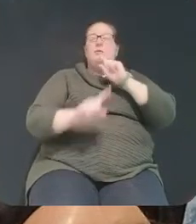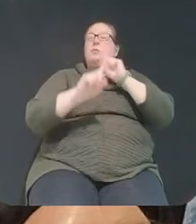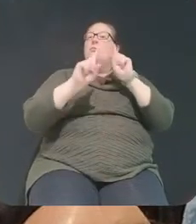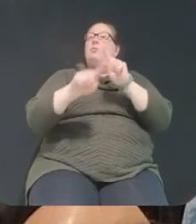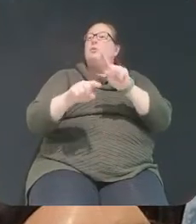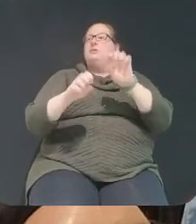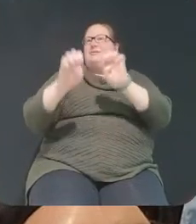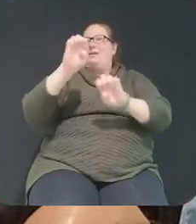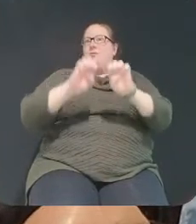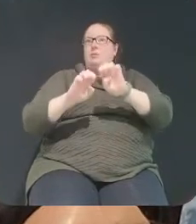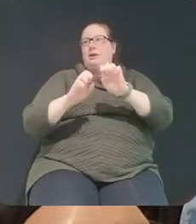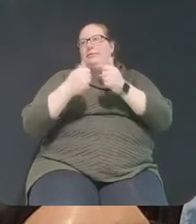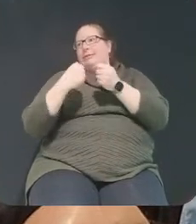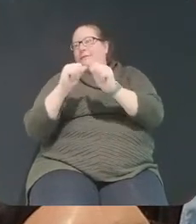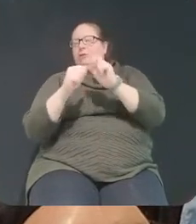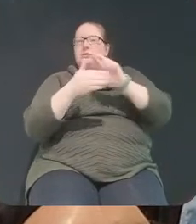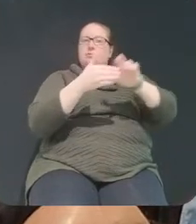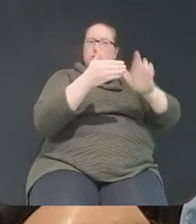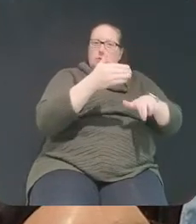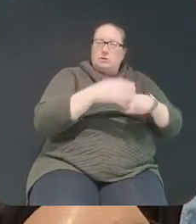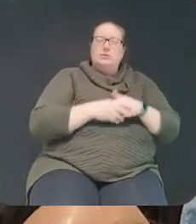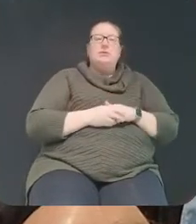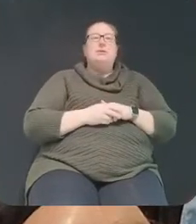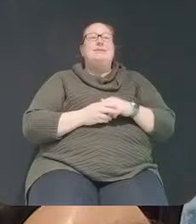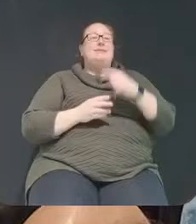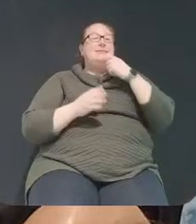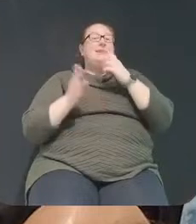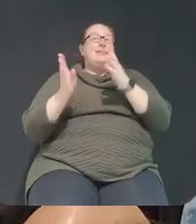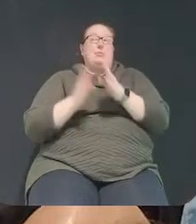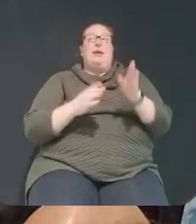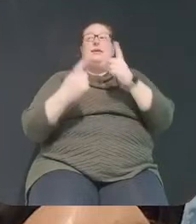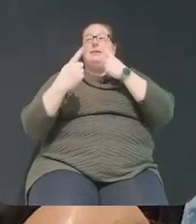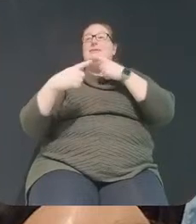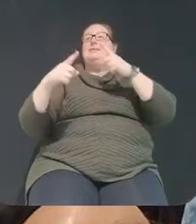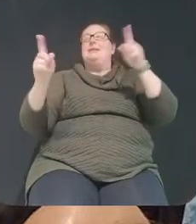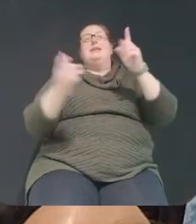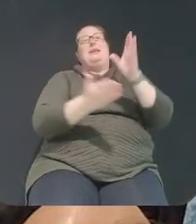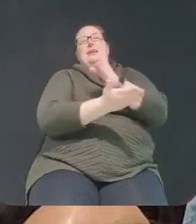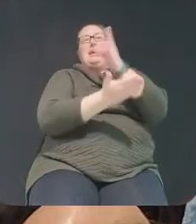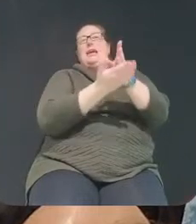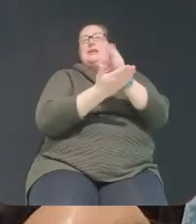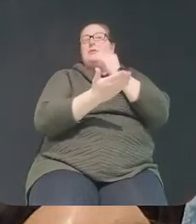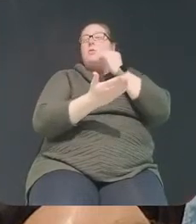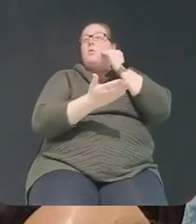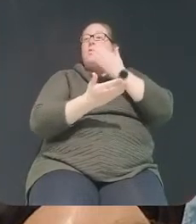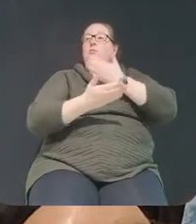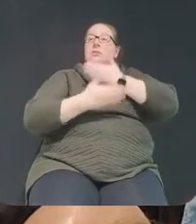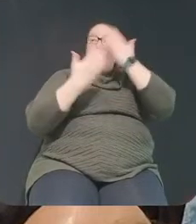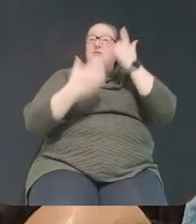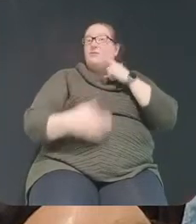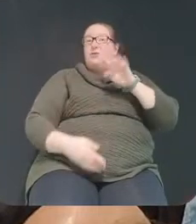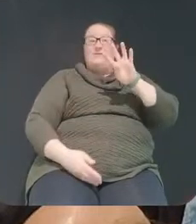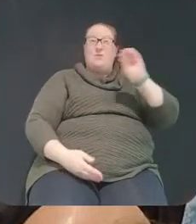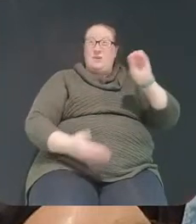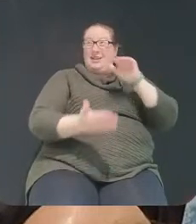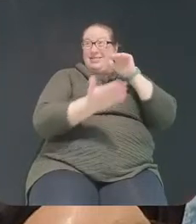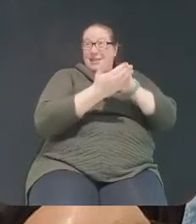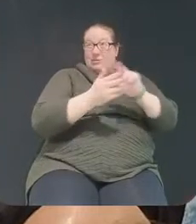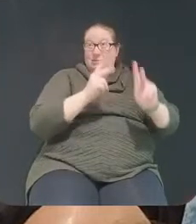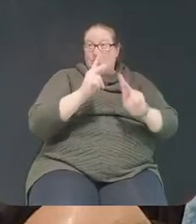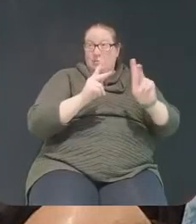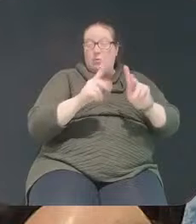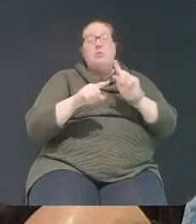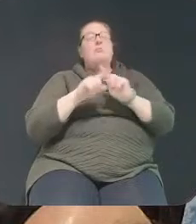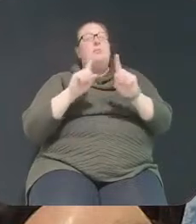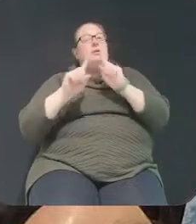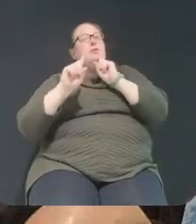and results. It stated that the plan had succeeded in ending homelessness for nearly 40,000 people. However, the